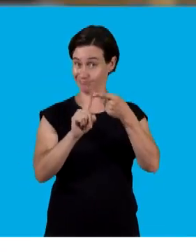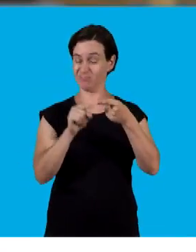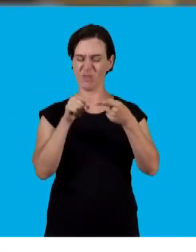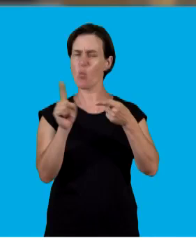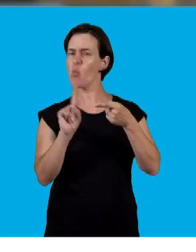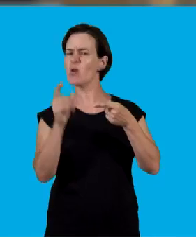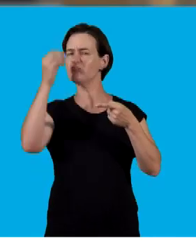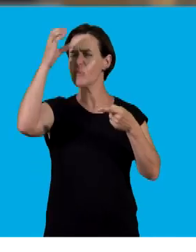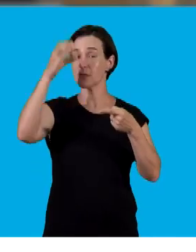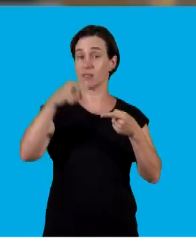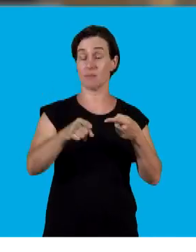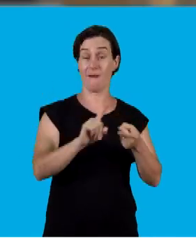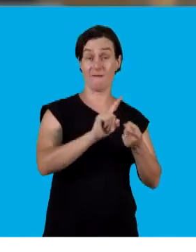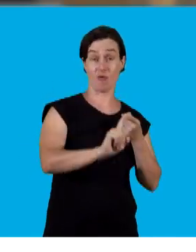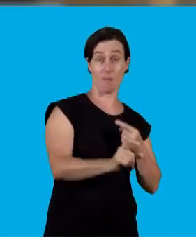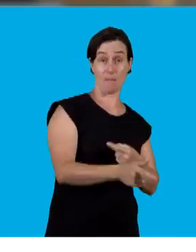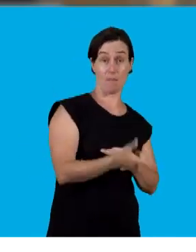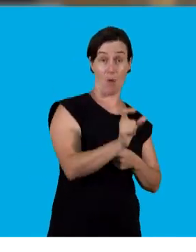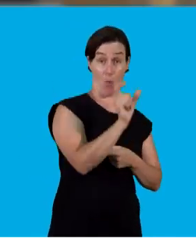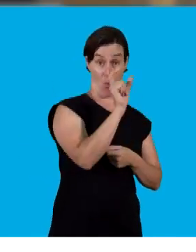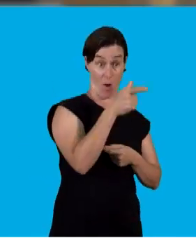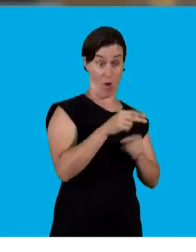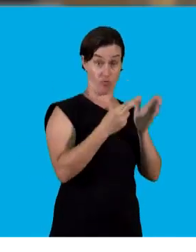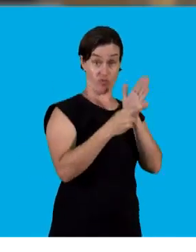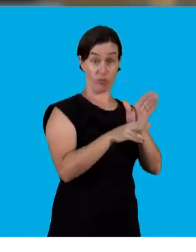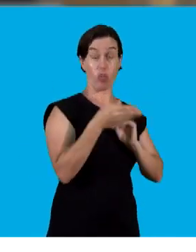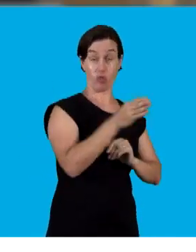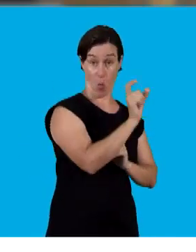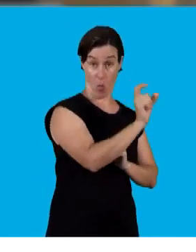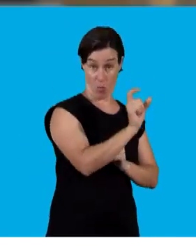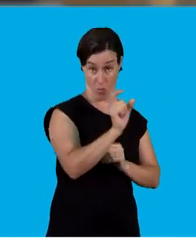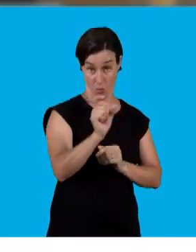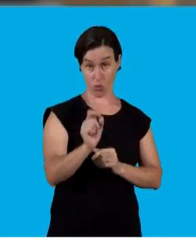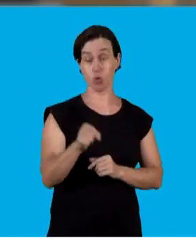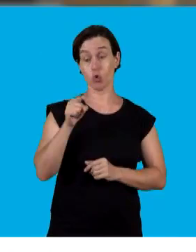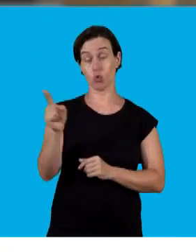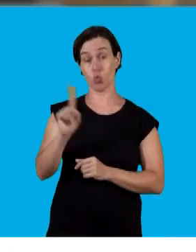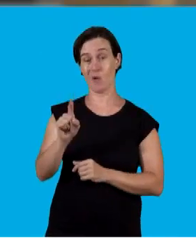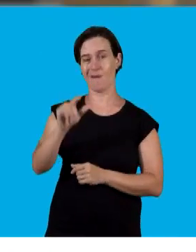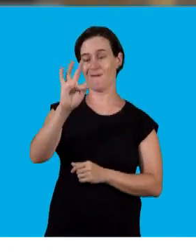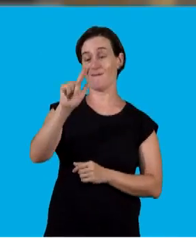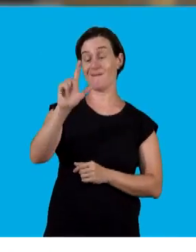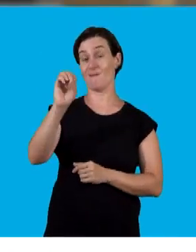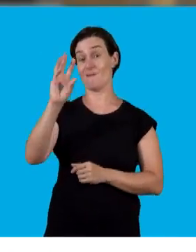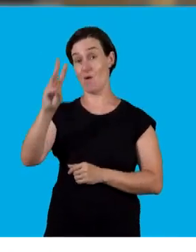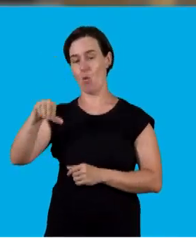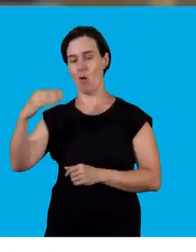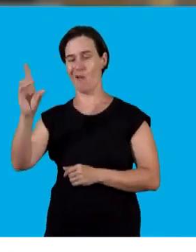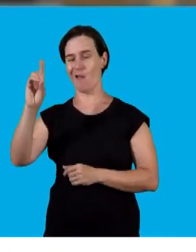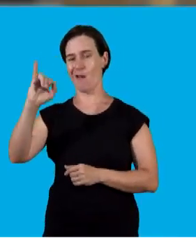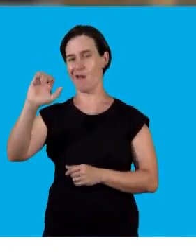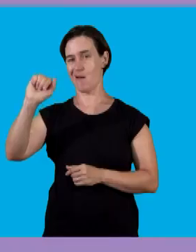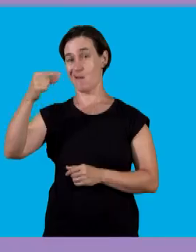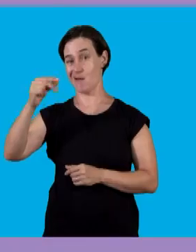map, and that is from verbal representations to flow diagrams. Remember, we